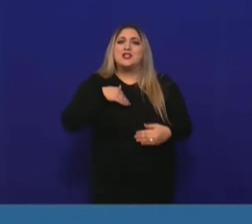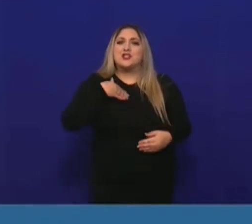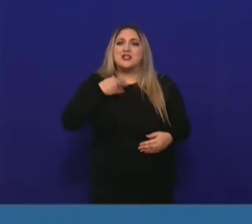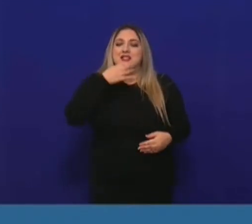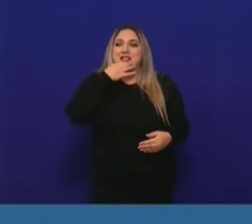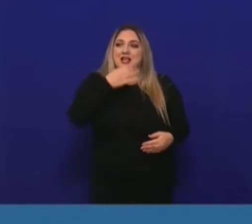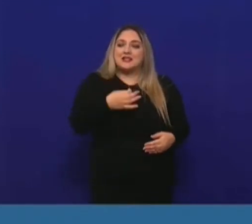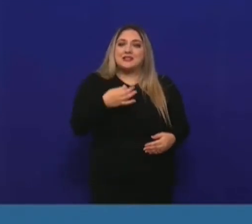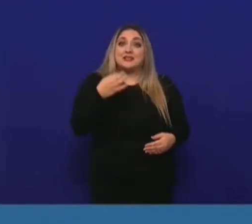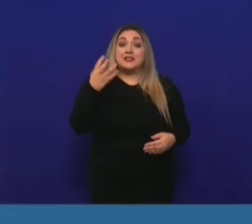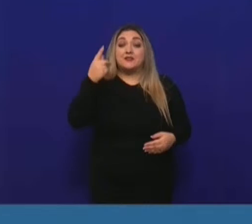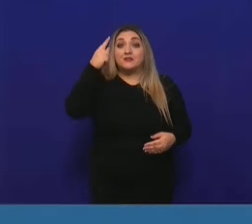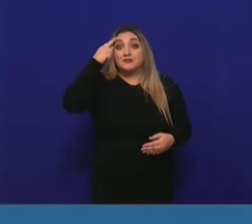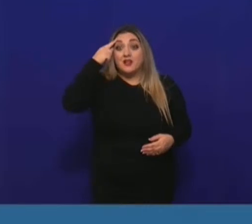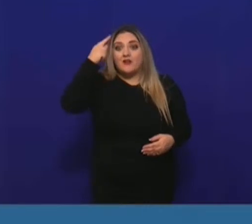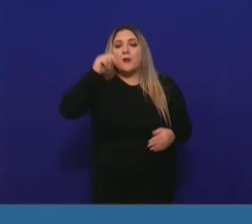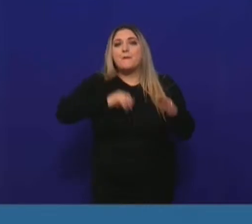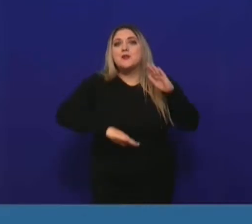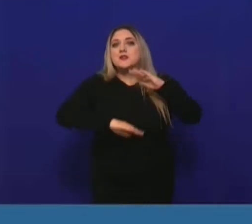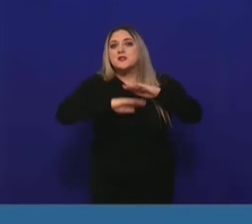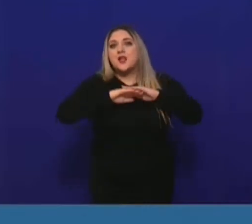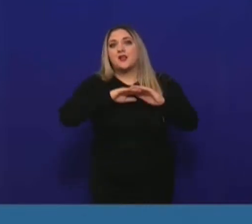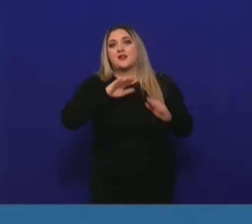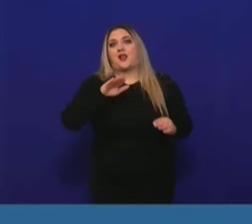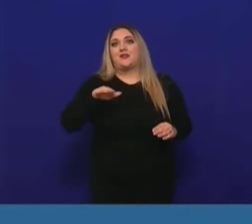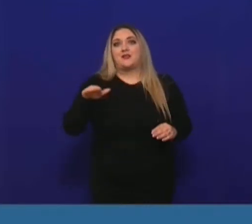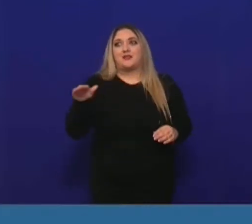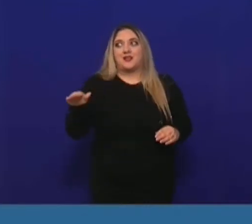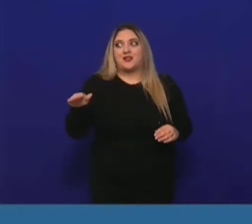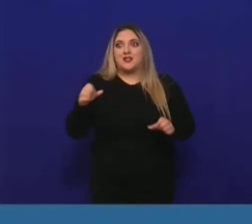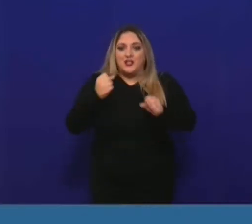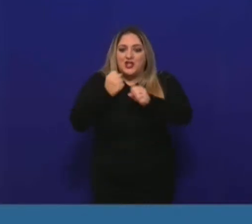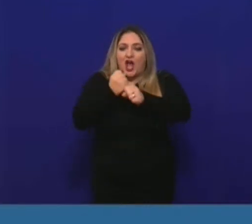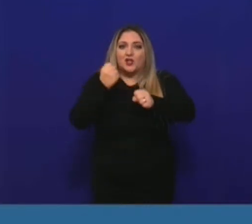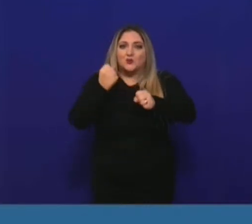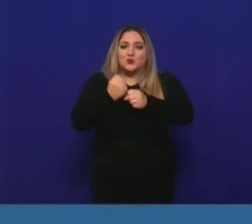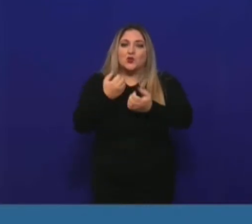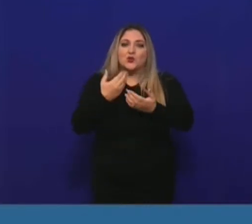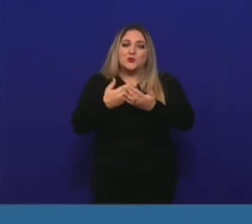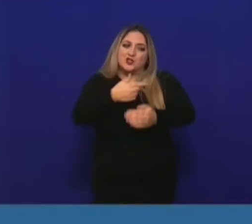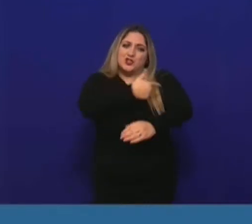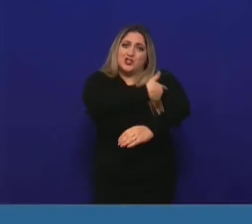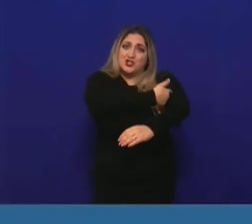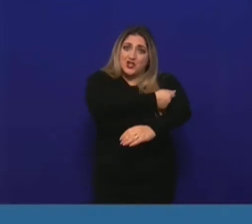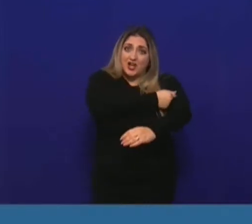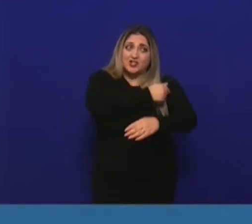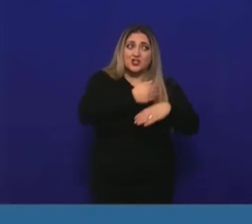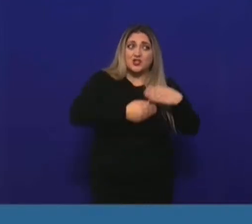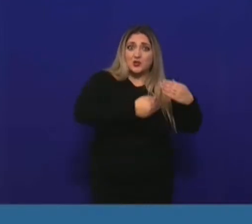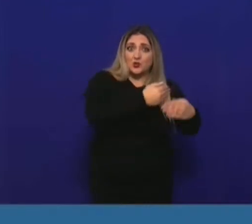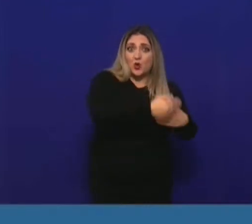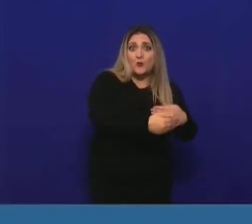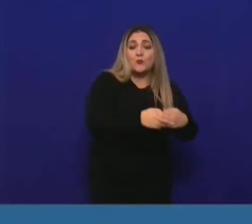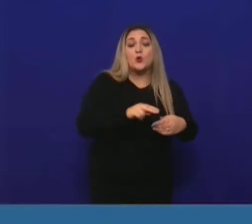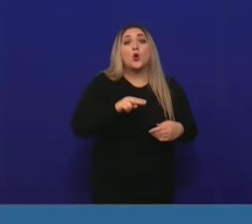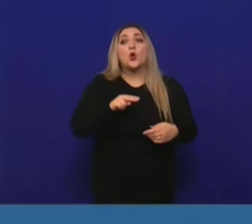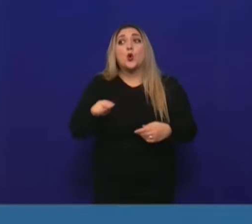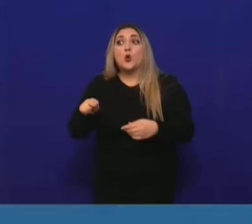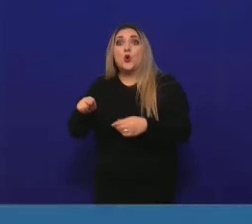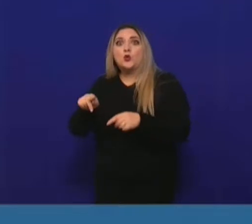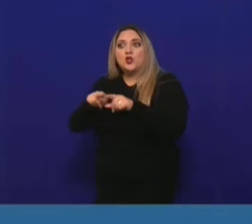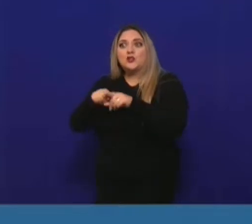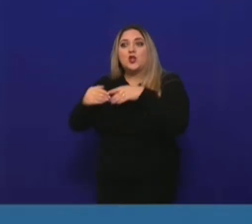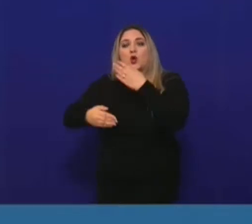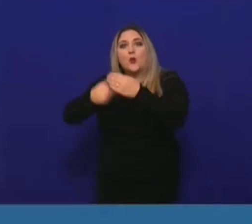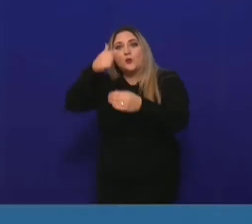l-ewwel nett ovvjament inwettqu il-pjan tat-tilqim imma fl-istess ħin l-testjar xorta jibqa' dej b'ritmu illi s'issa drajna illi kienet